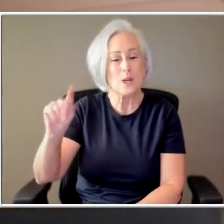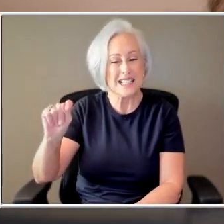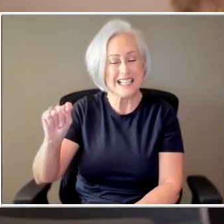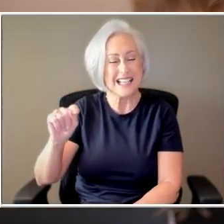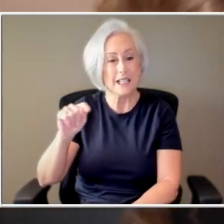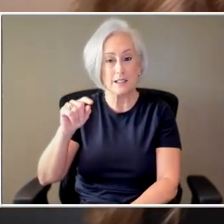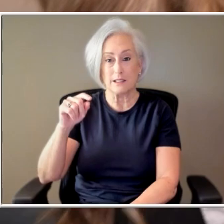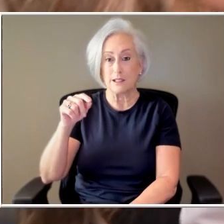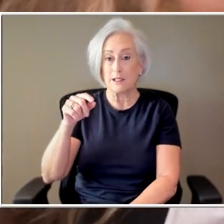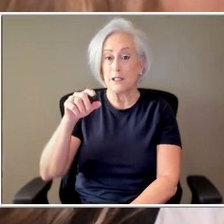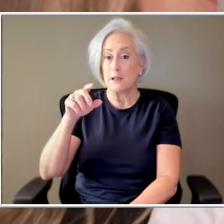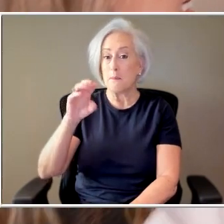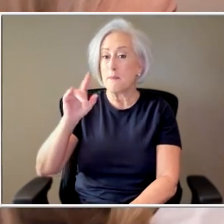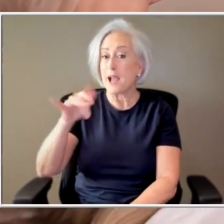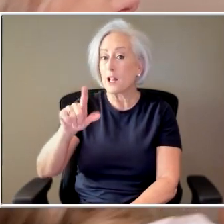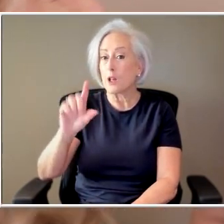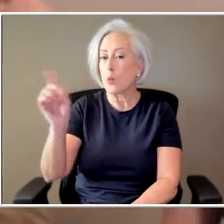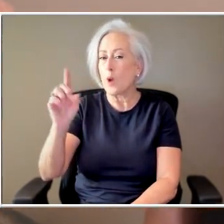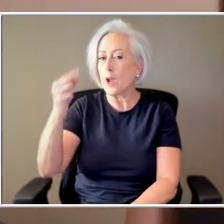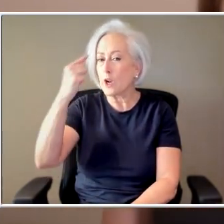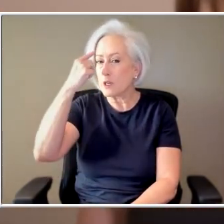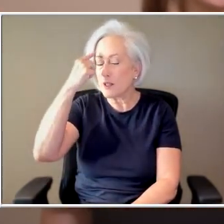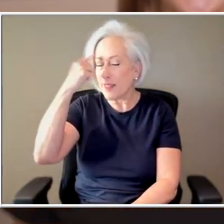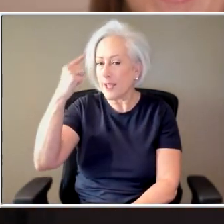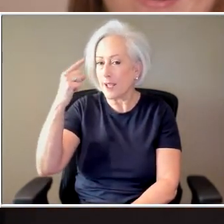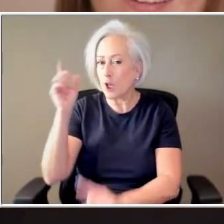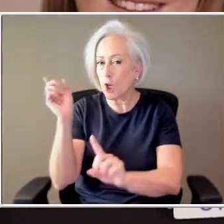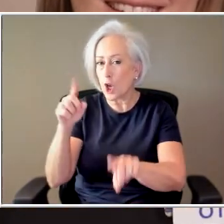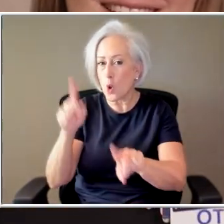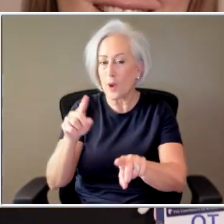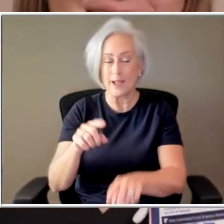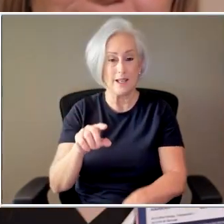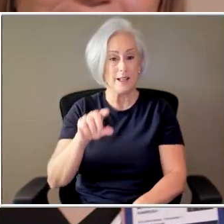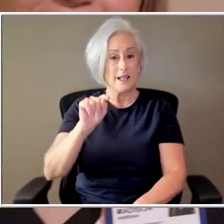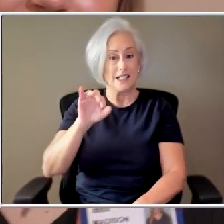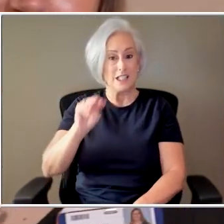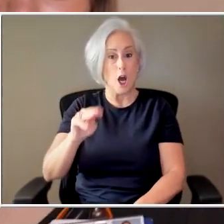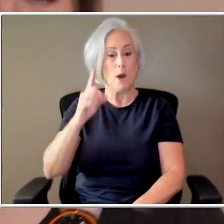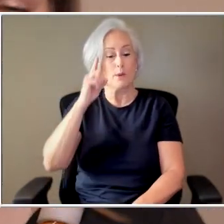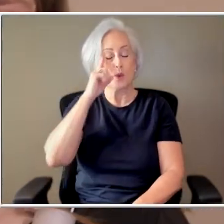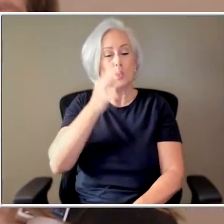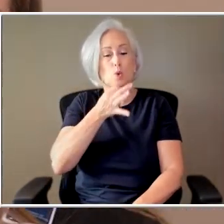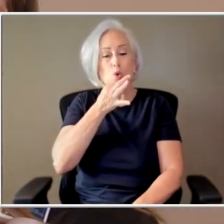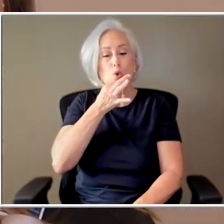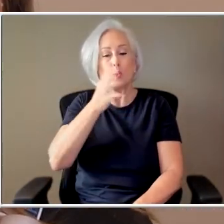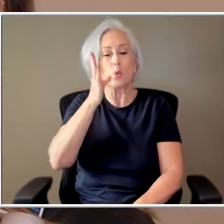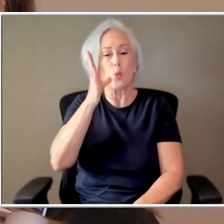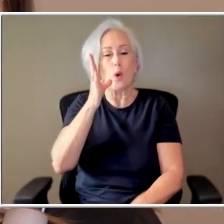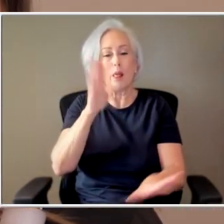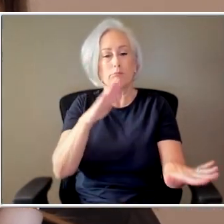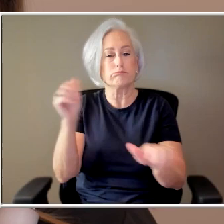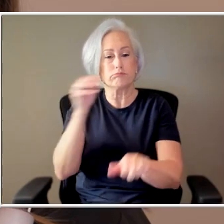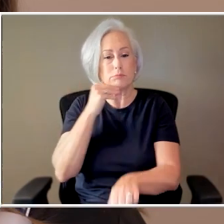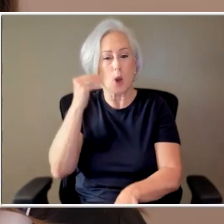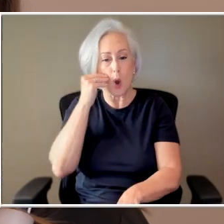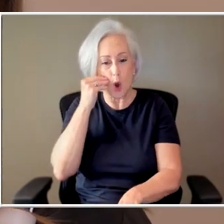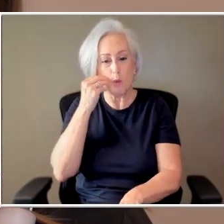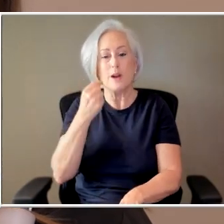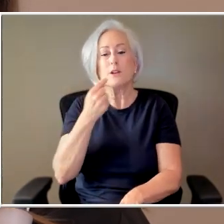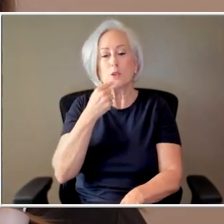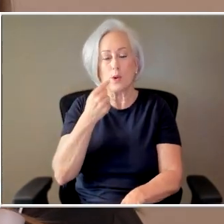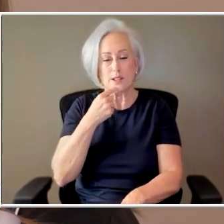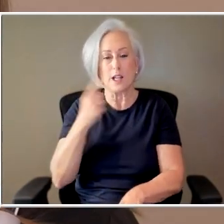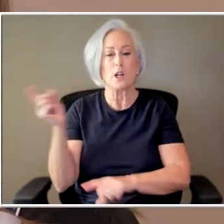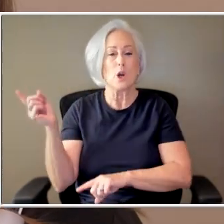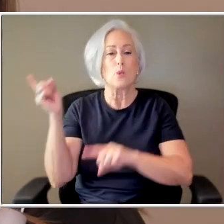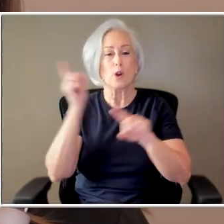going? Well, Tom knew he was discharging in the upcoming days, so we told him that he was going the back hallway where the party was located to